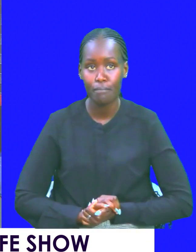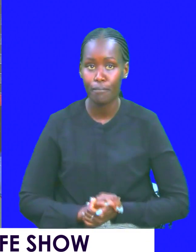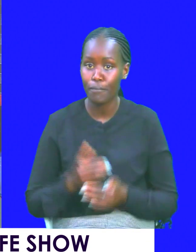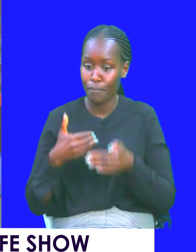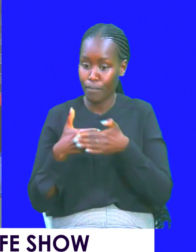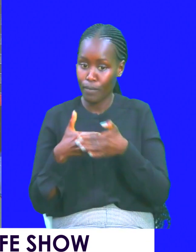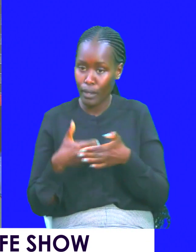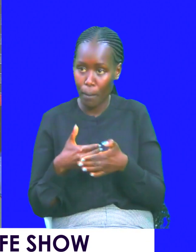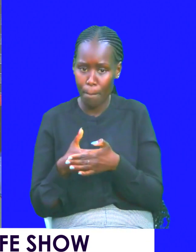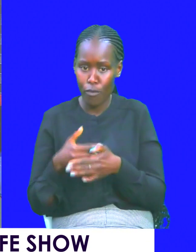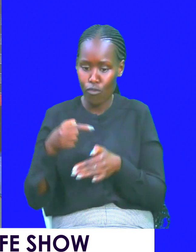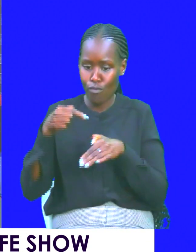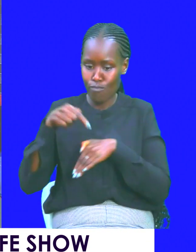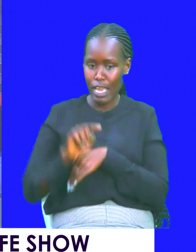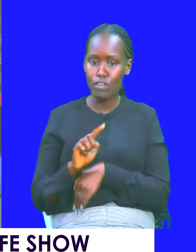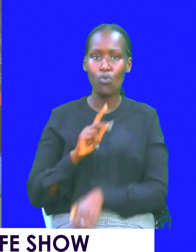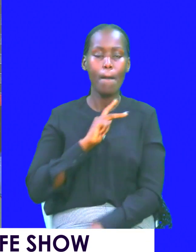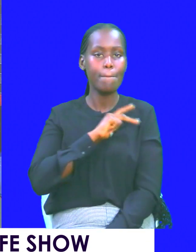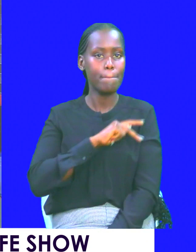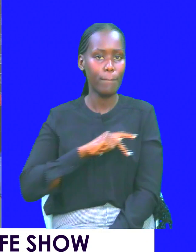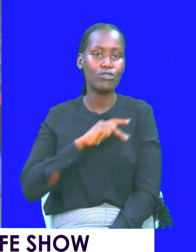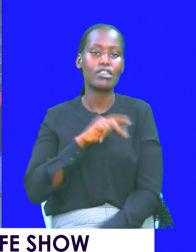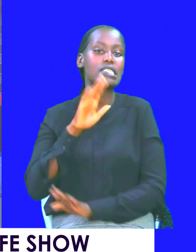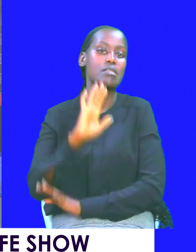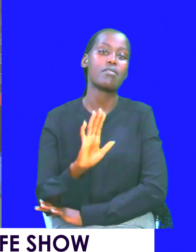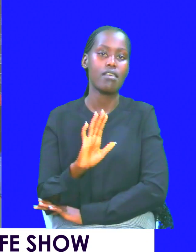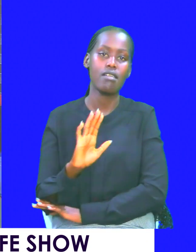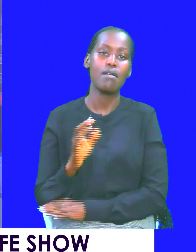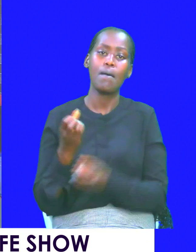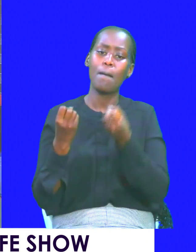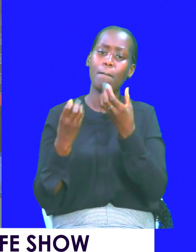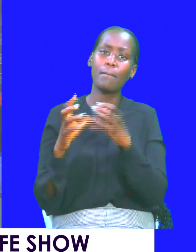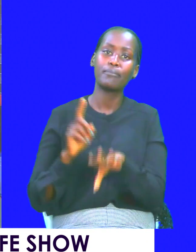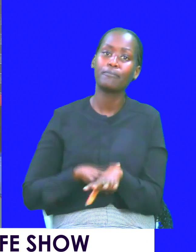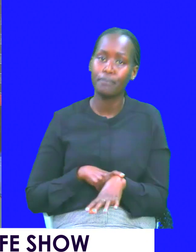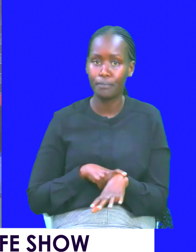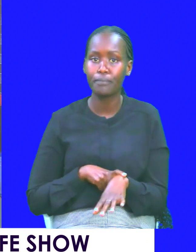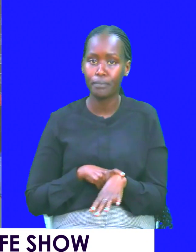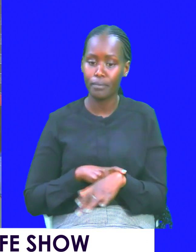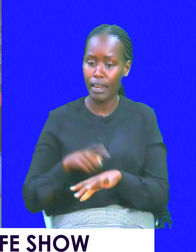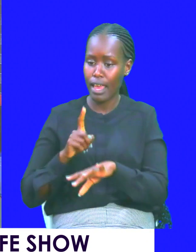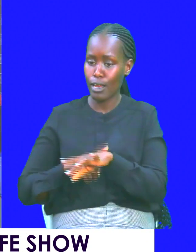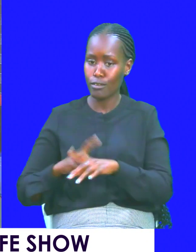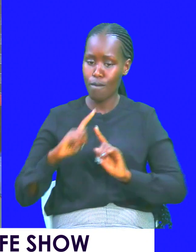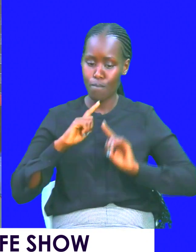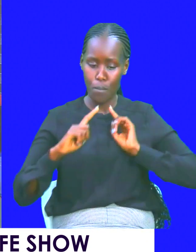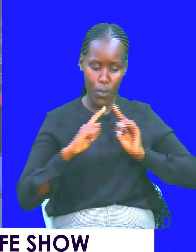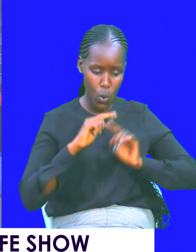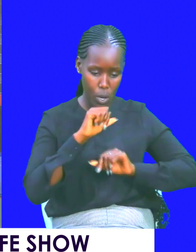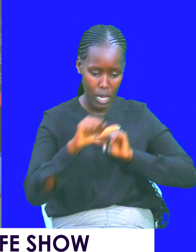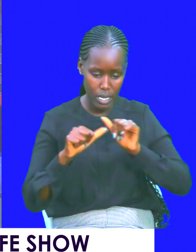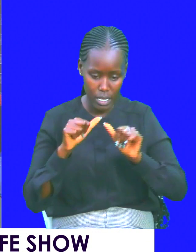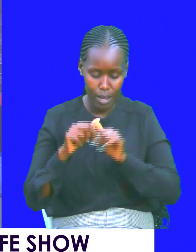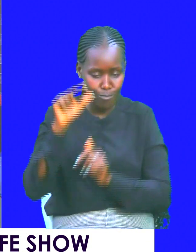Before I delve into your personality, but many times when you're talking about